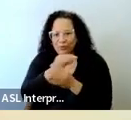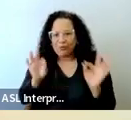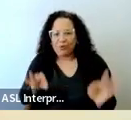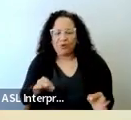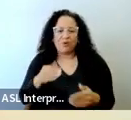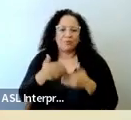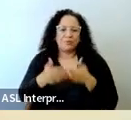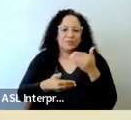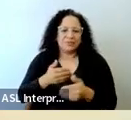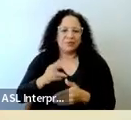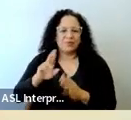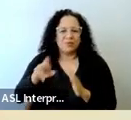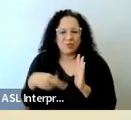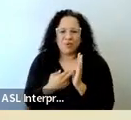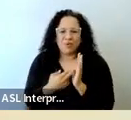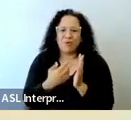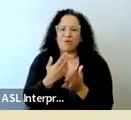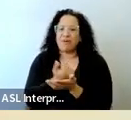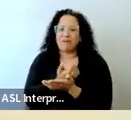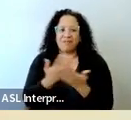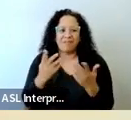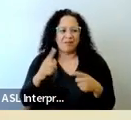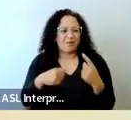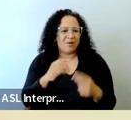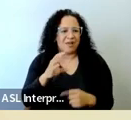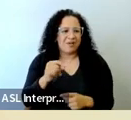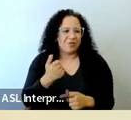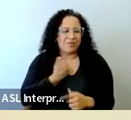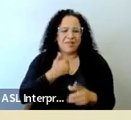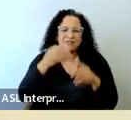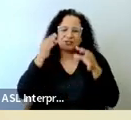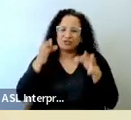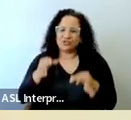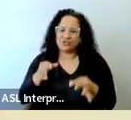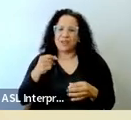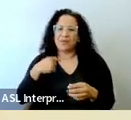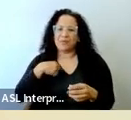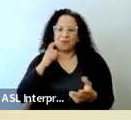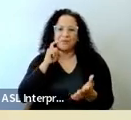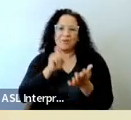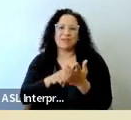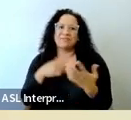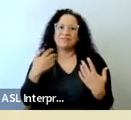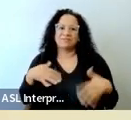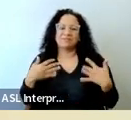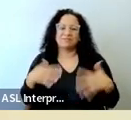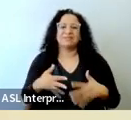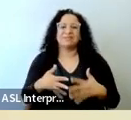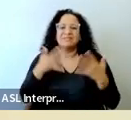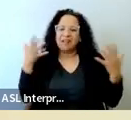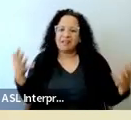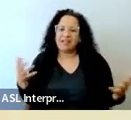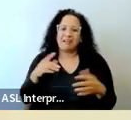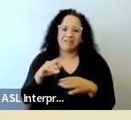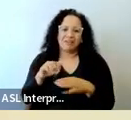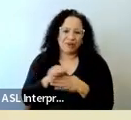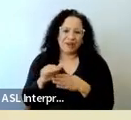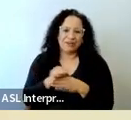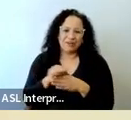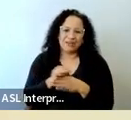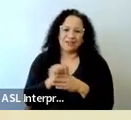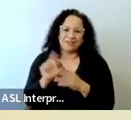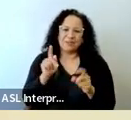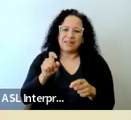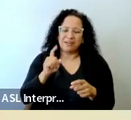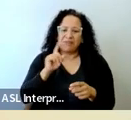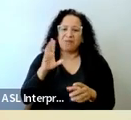all the stuff that's been going on with this rollout of self-determination. And we recognized there was a ton of training needed for participants,